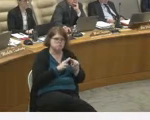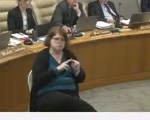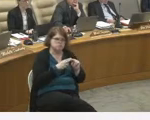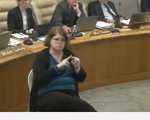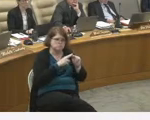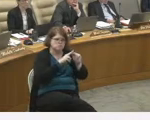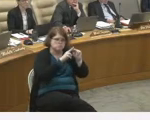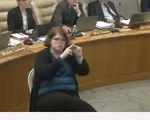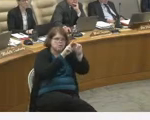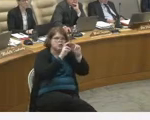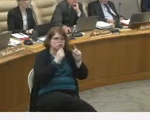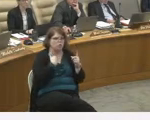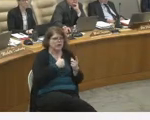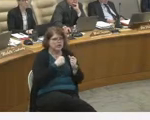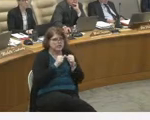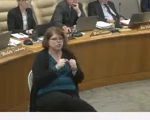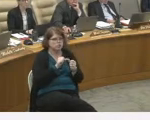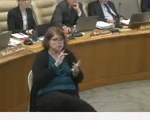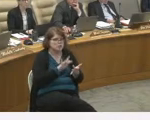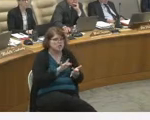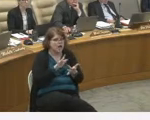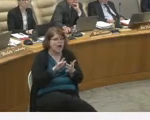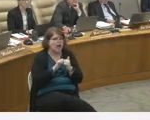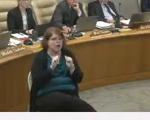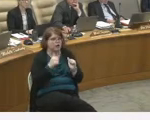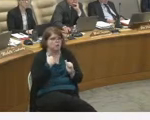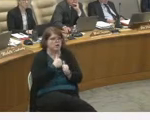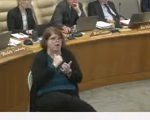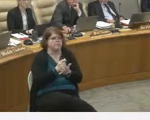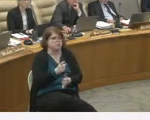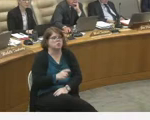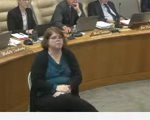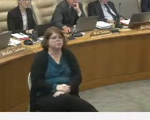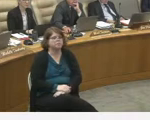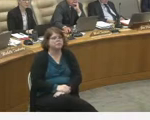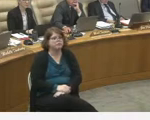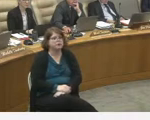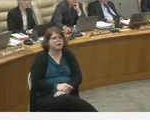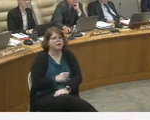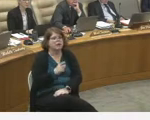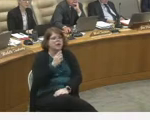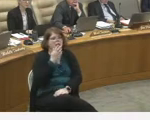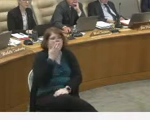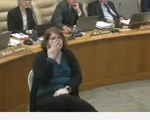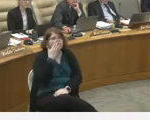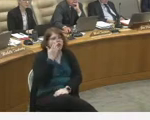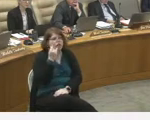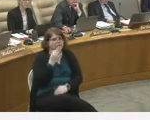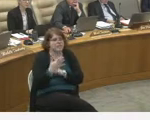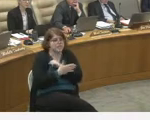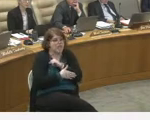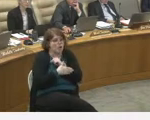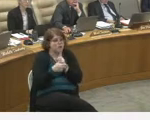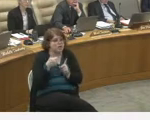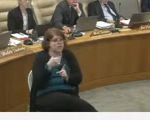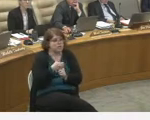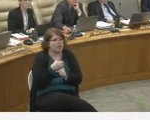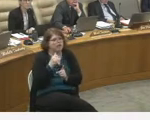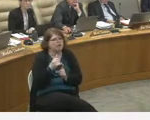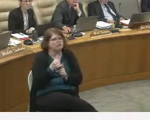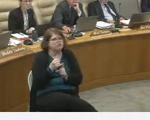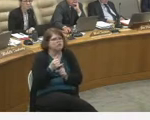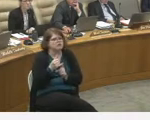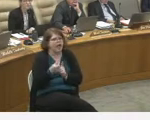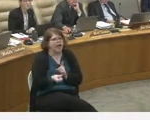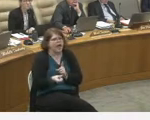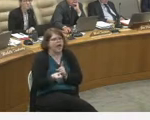reach out to say how can how can we help you you can see some of the data here the color of of the counties themselves are just the population